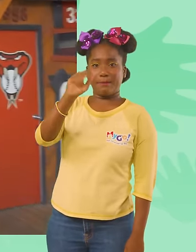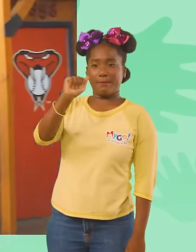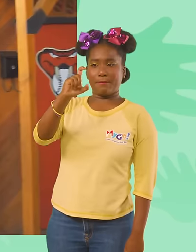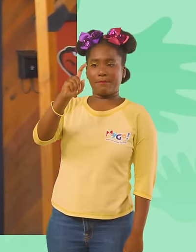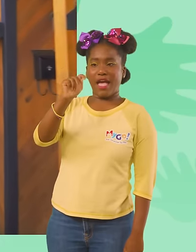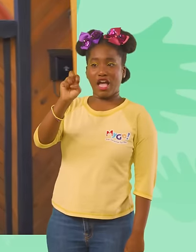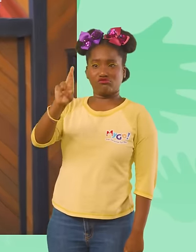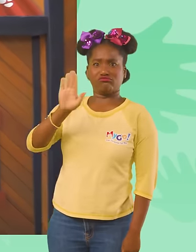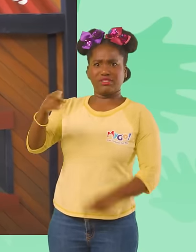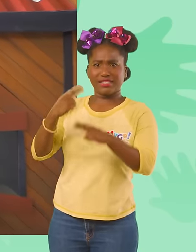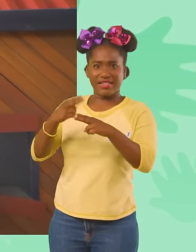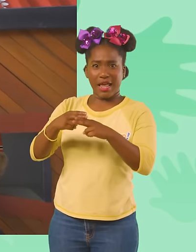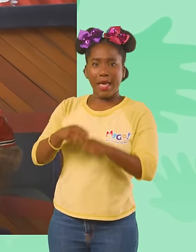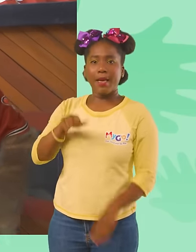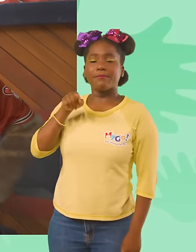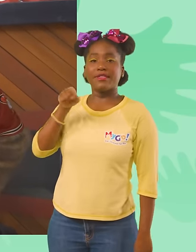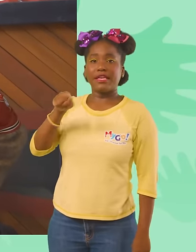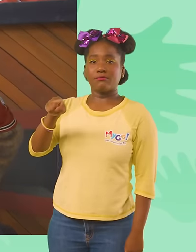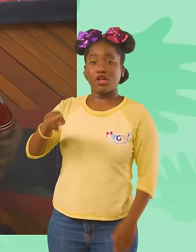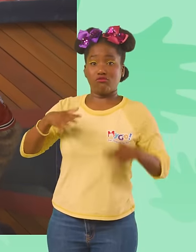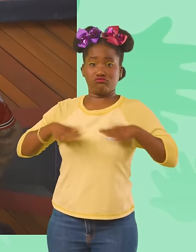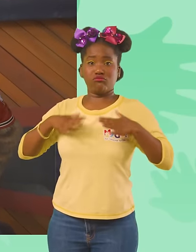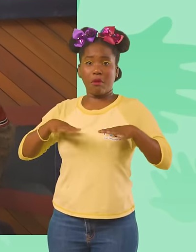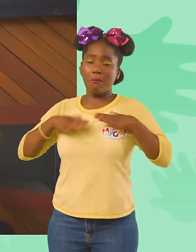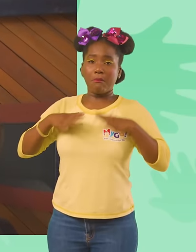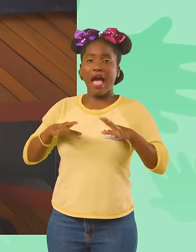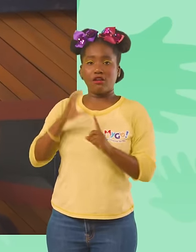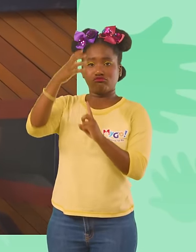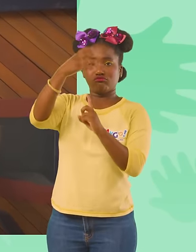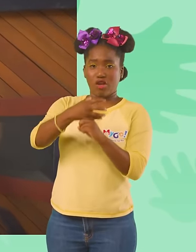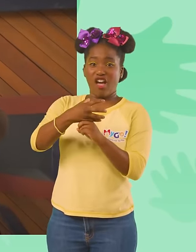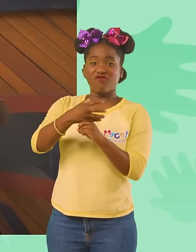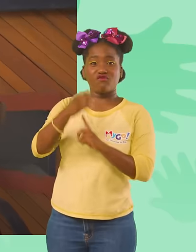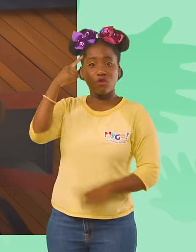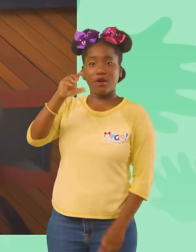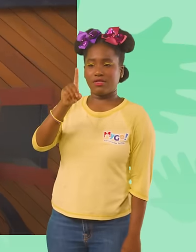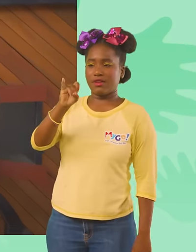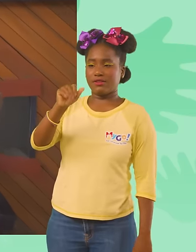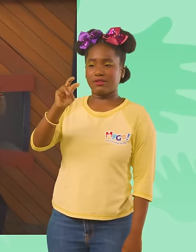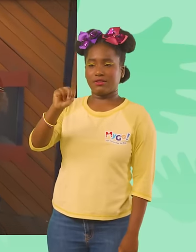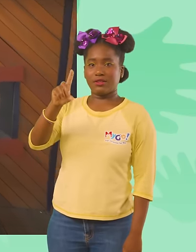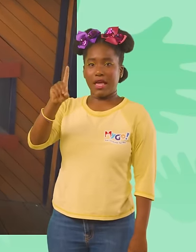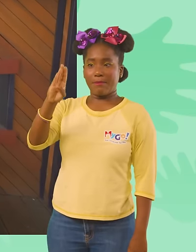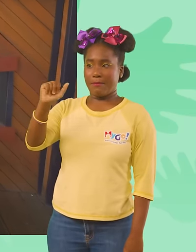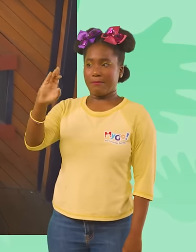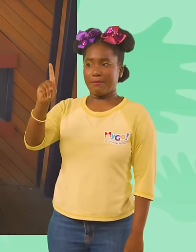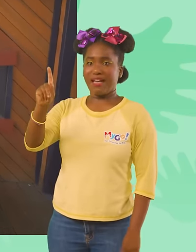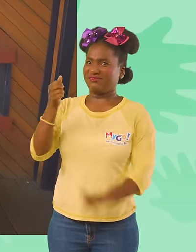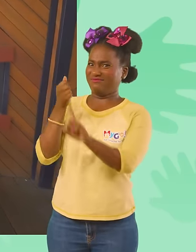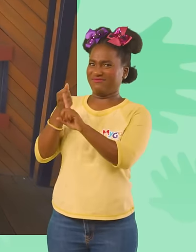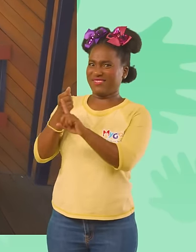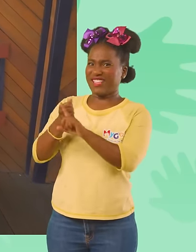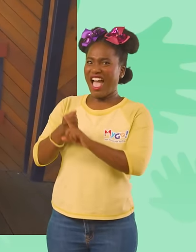and Baxter is the mascot for the Diamondbacks. Whoa! And what are you? Oh, this